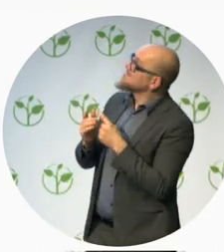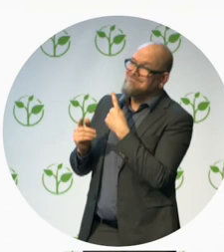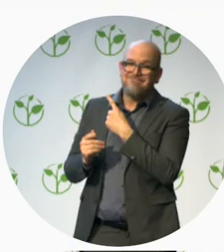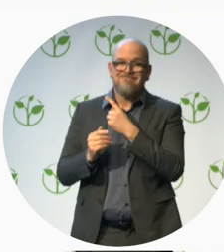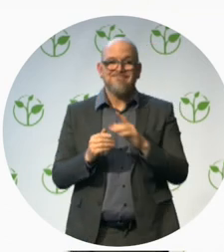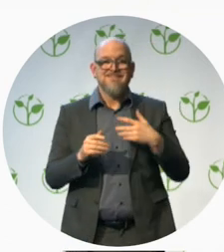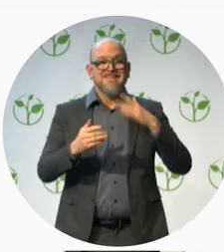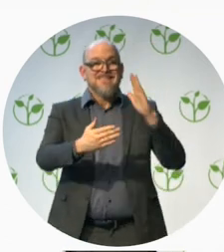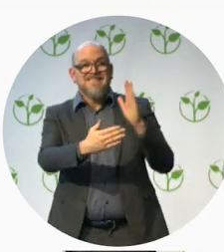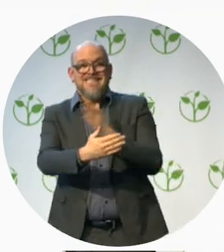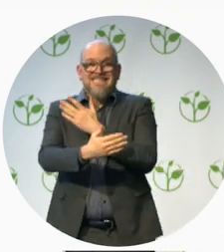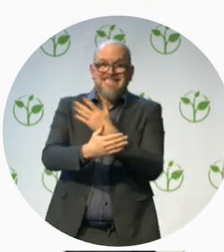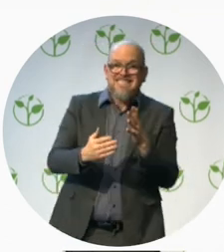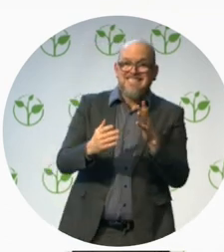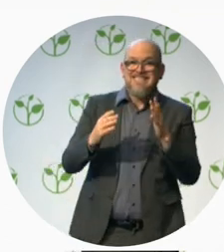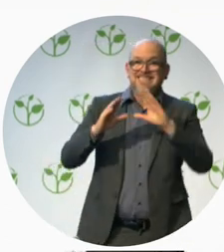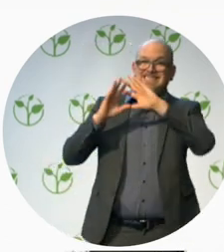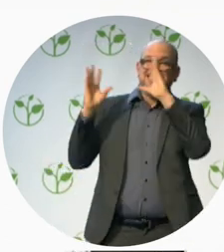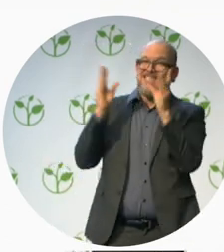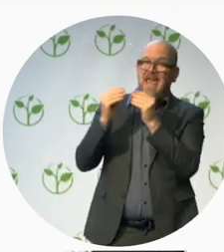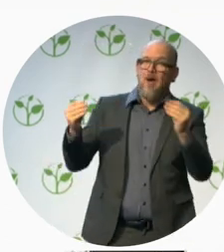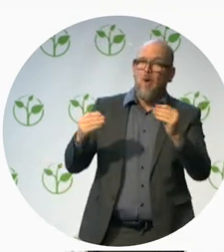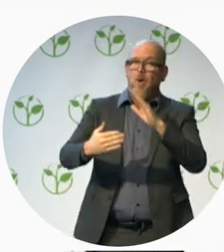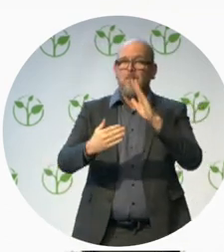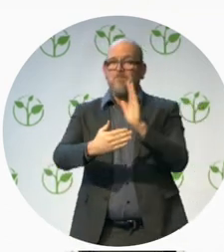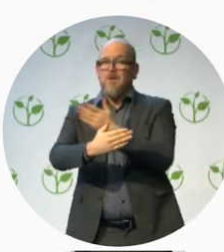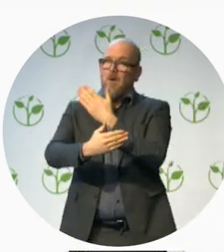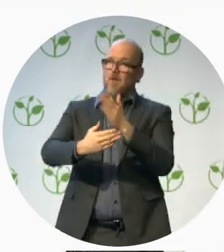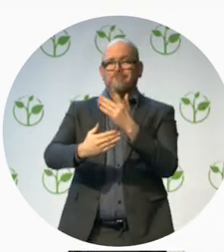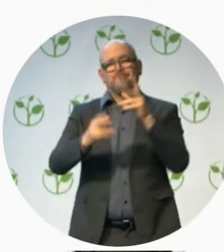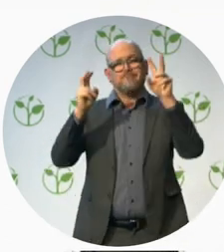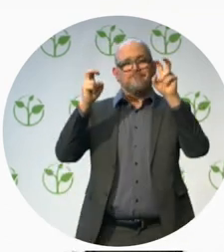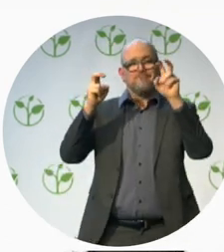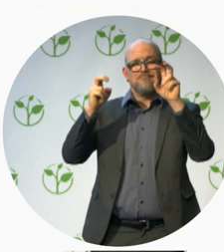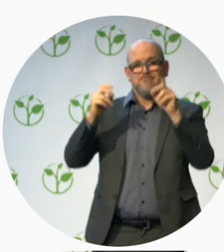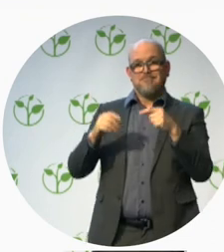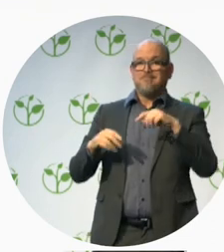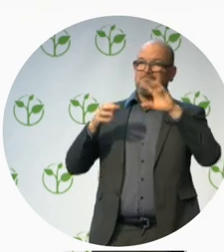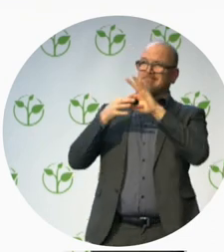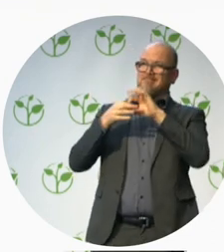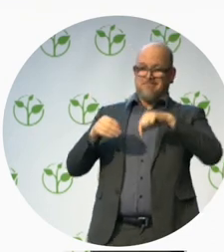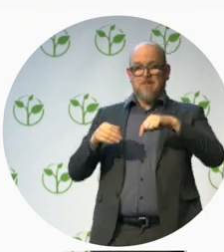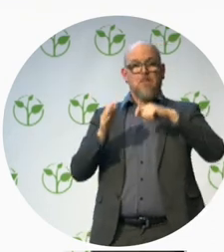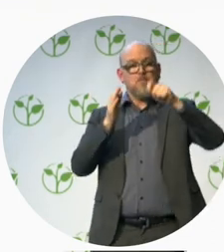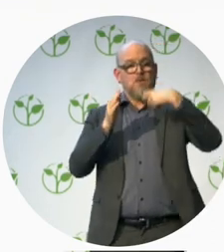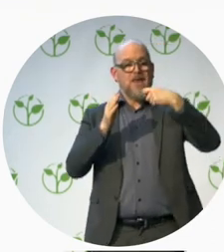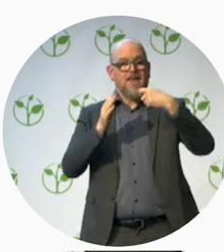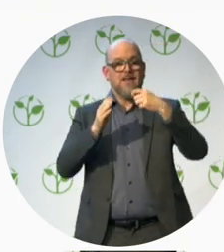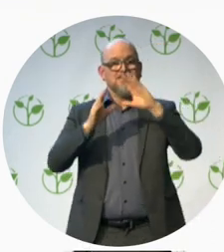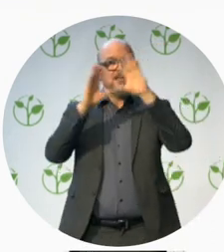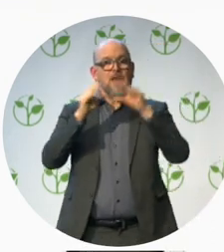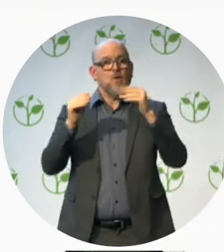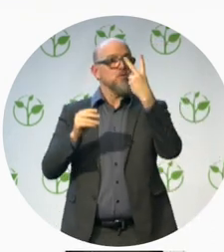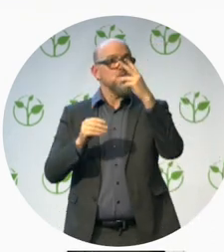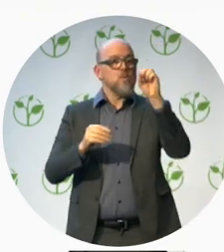our Zero hymn to kick off our Zero Project 2018 award ceremony.